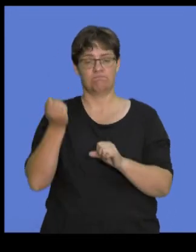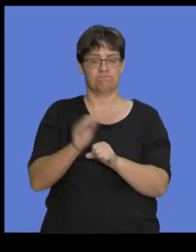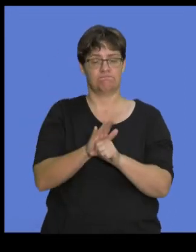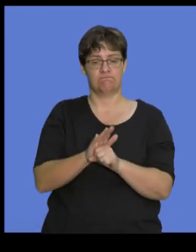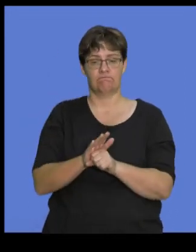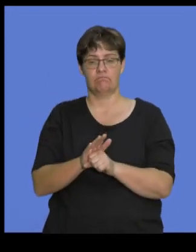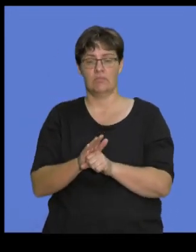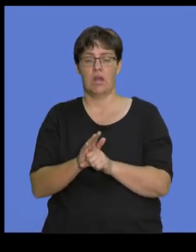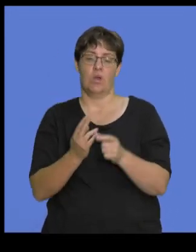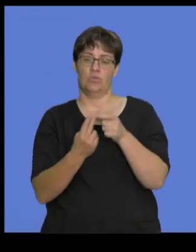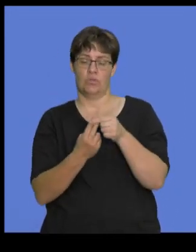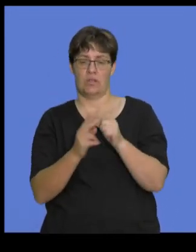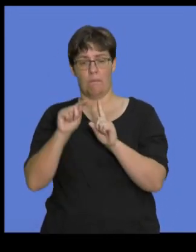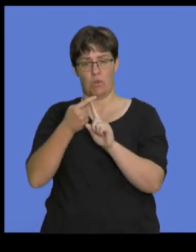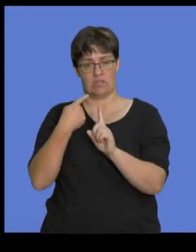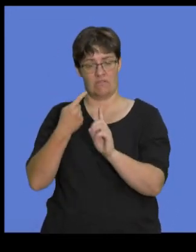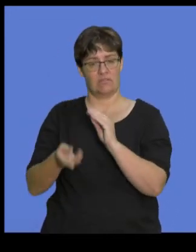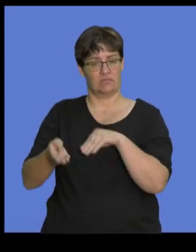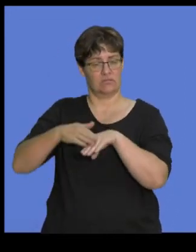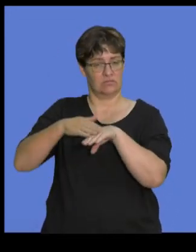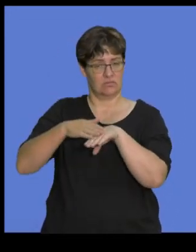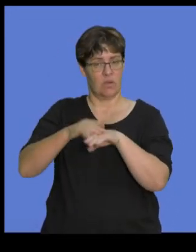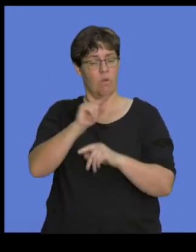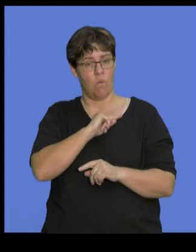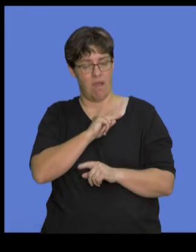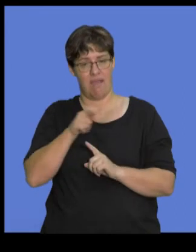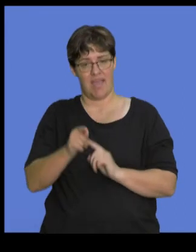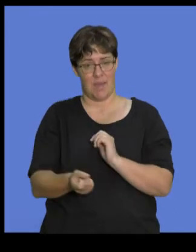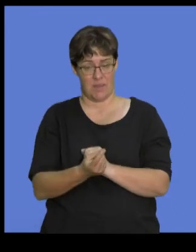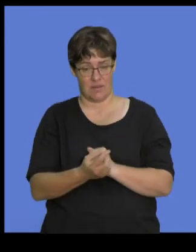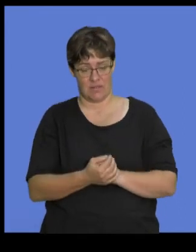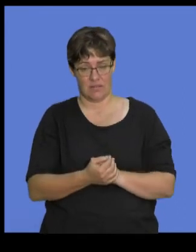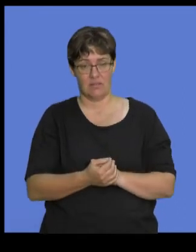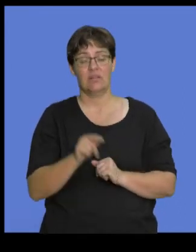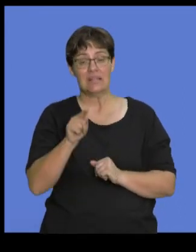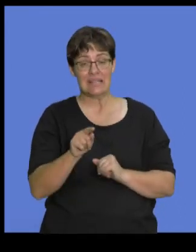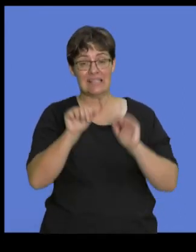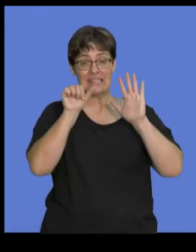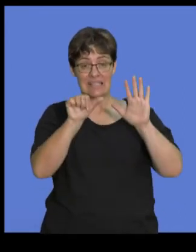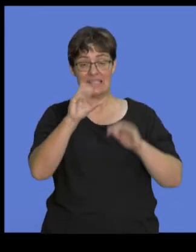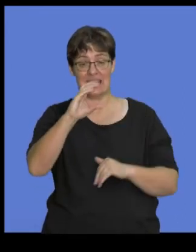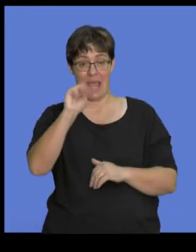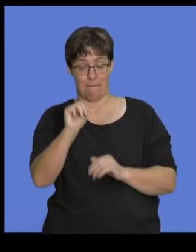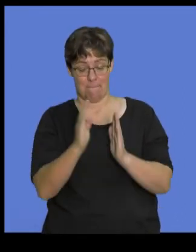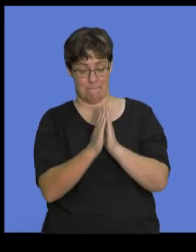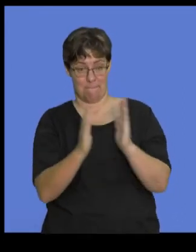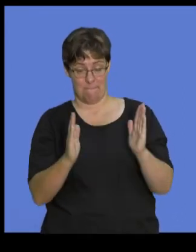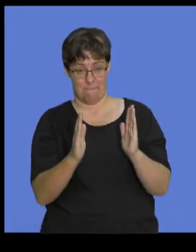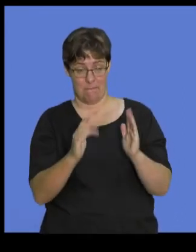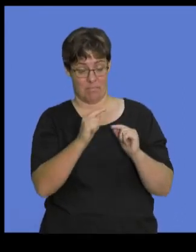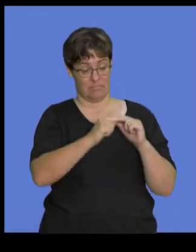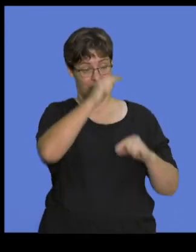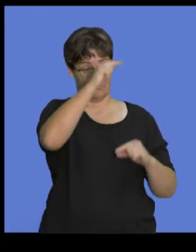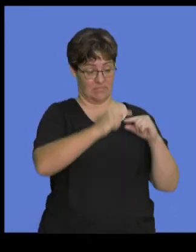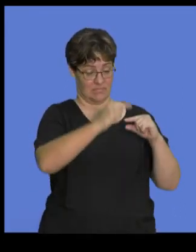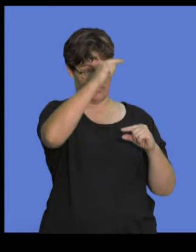unit positive charge at that point due to the two charges. So the 2 point charges are 6 centimeters apart. That's the distance